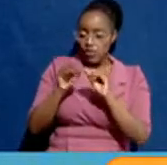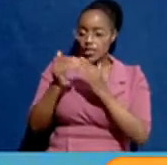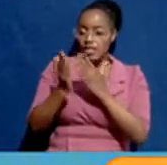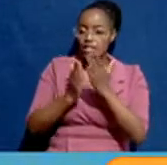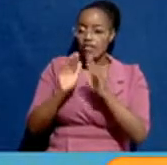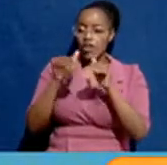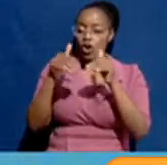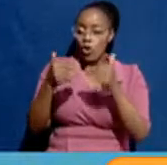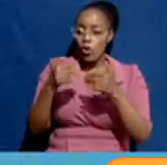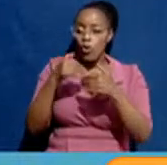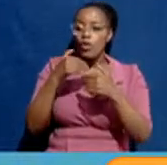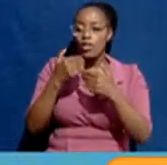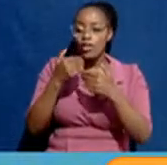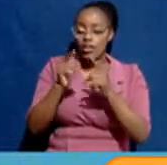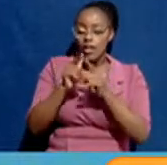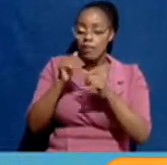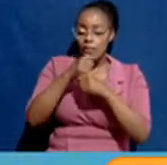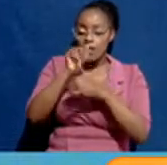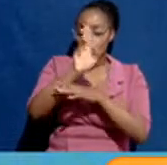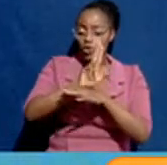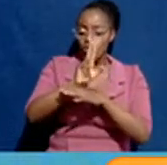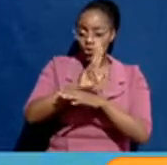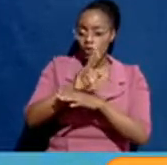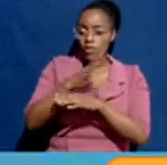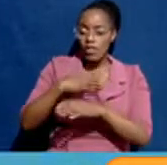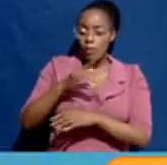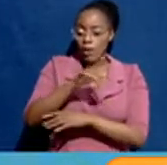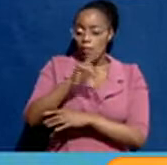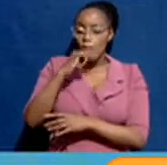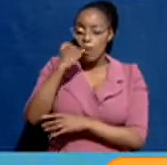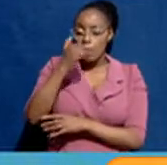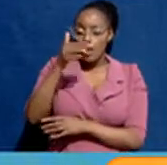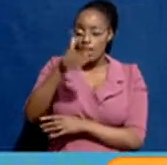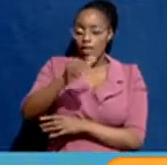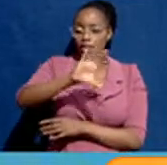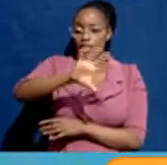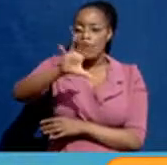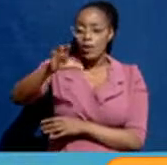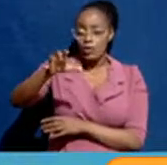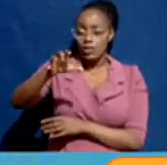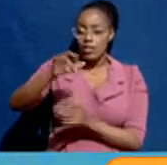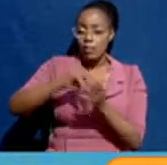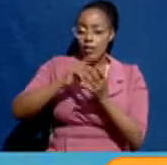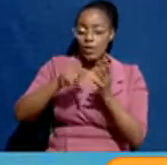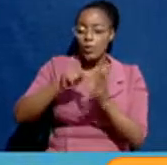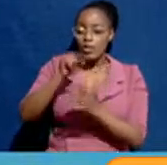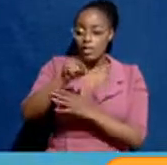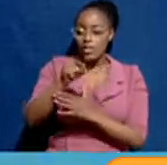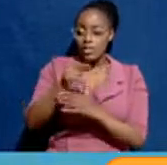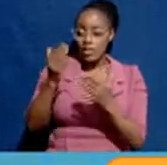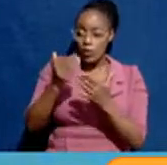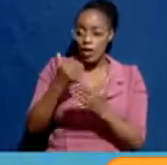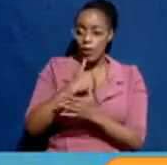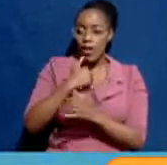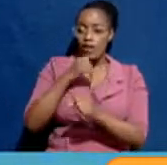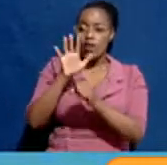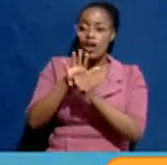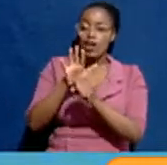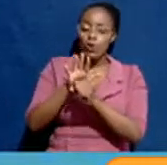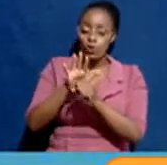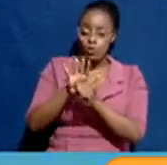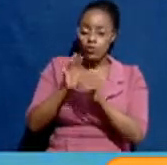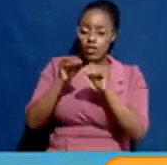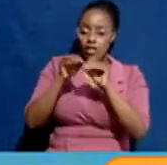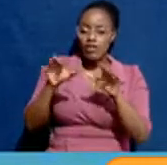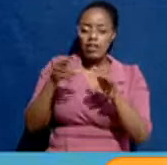or they make use of the officers that have been posted to the counties. Okay. So that is where, I mean, we have a lot of inefficiencies.